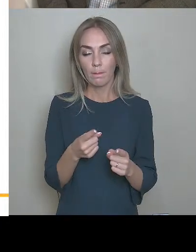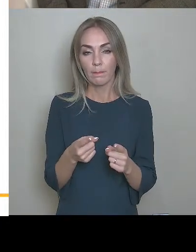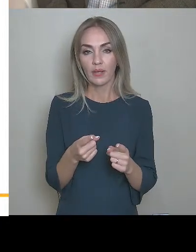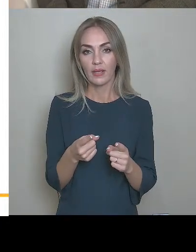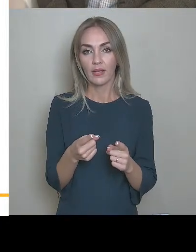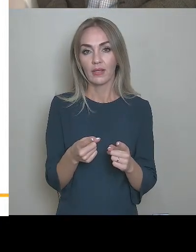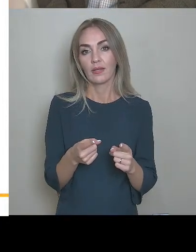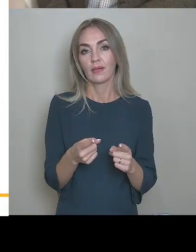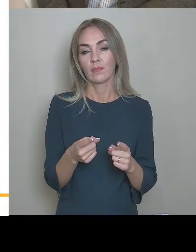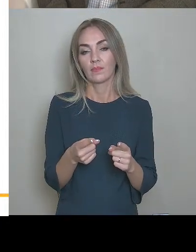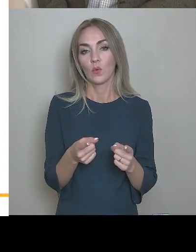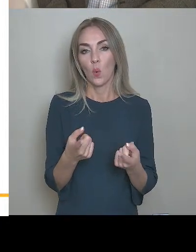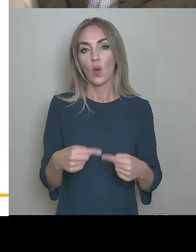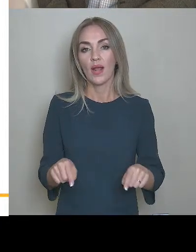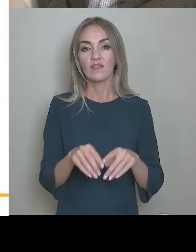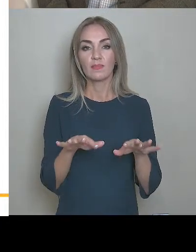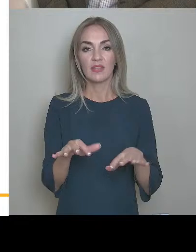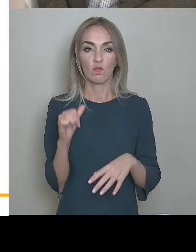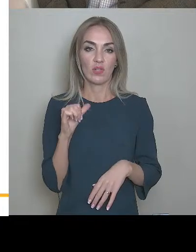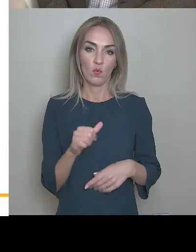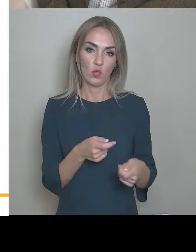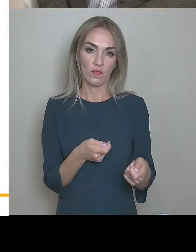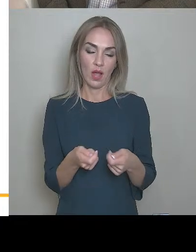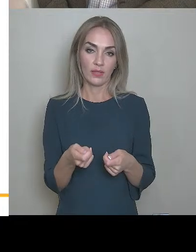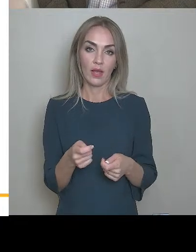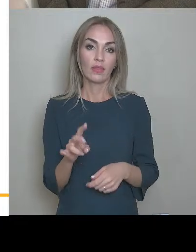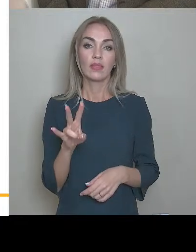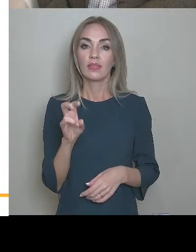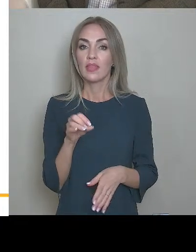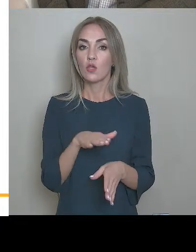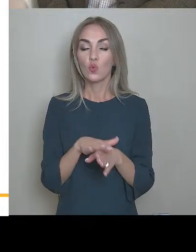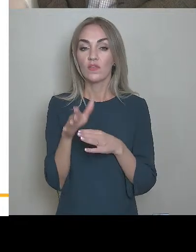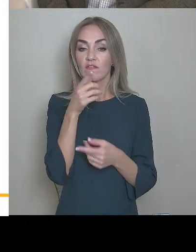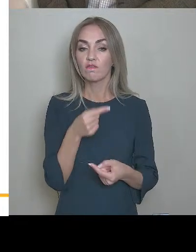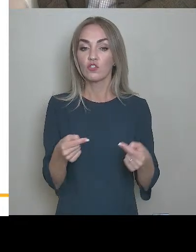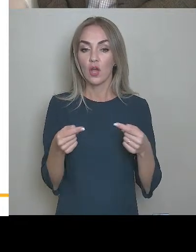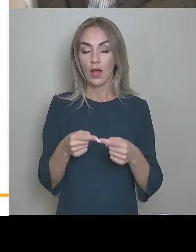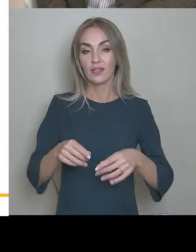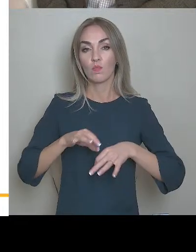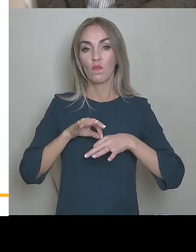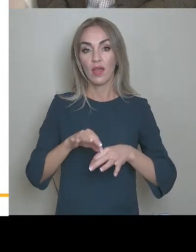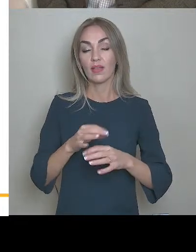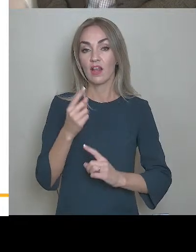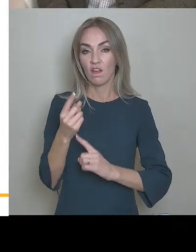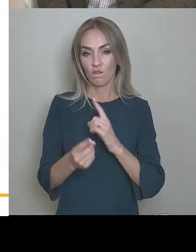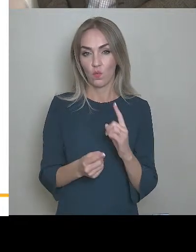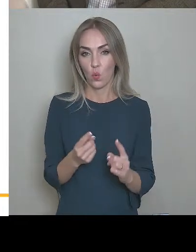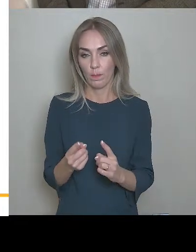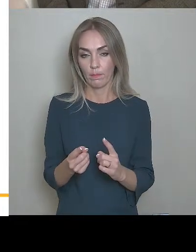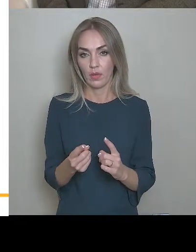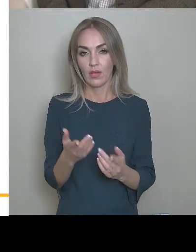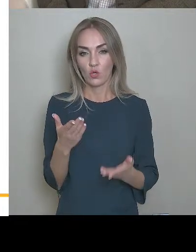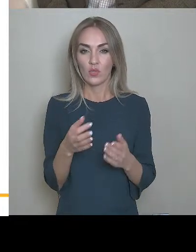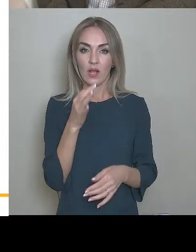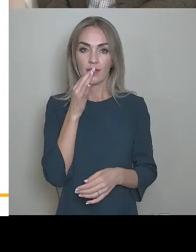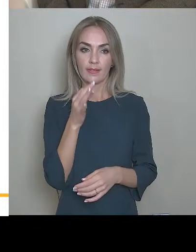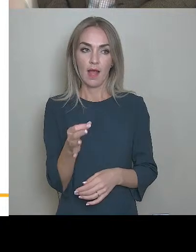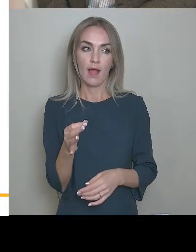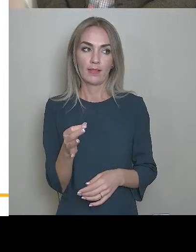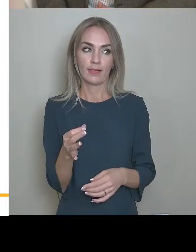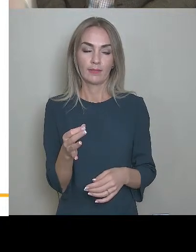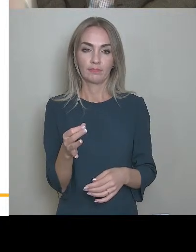the system of the self-government bodies. And not very timely implementation of these reforms, to put